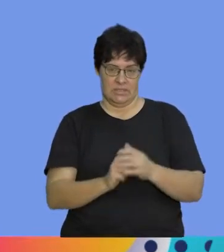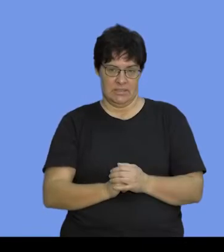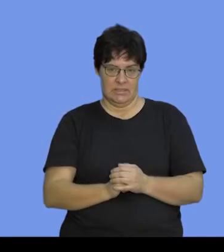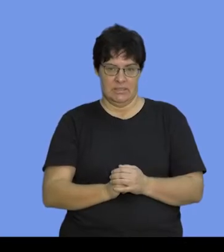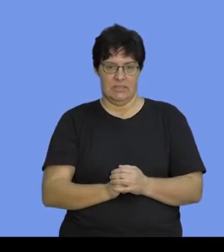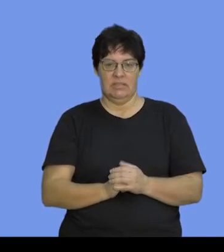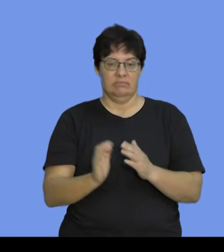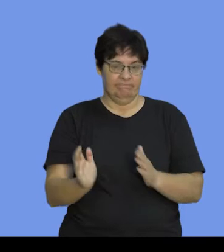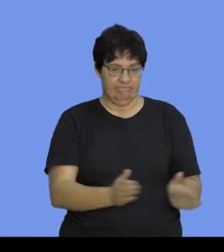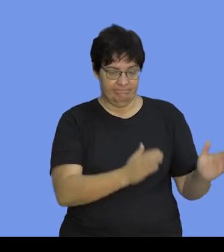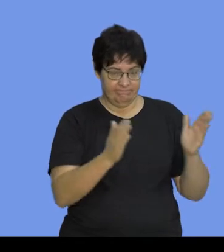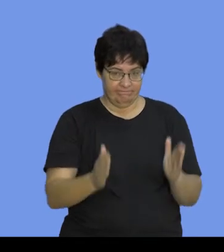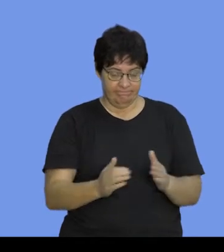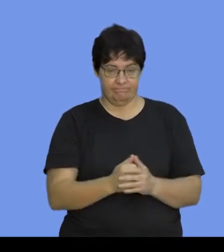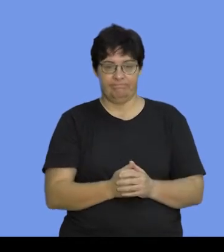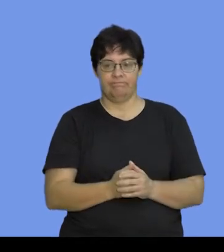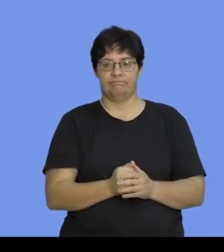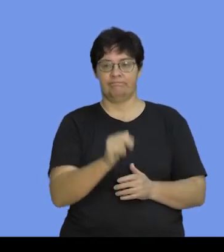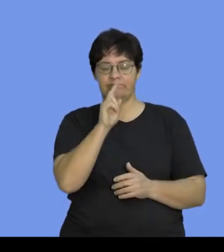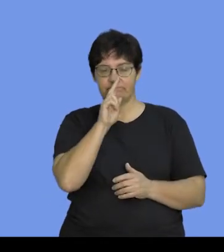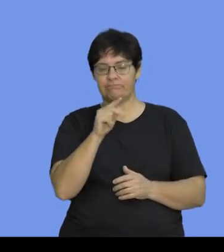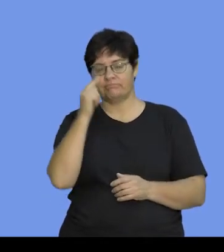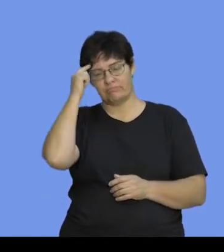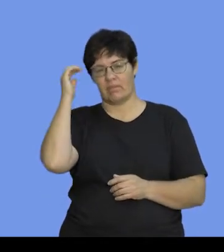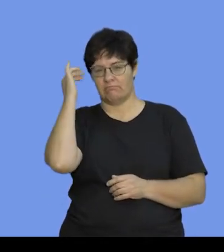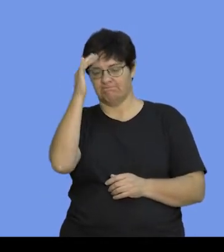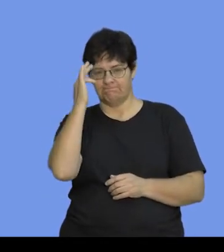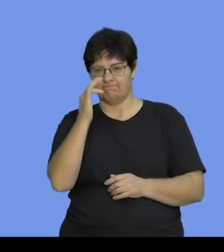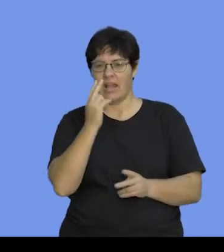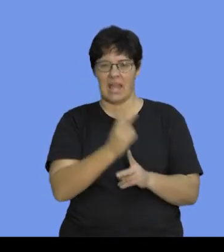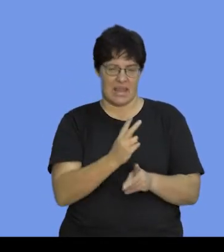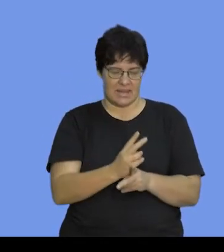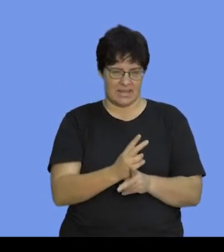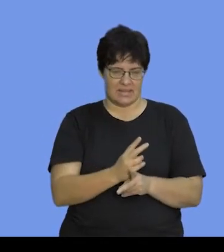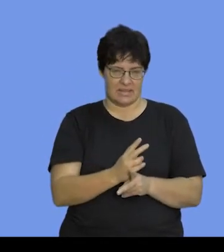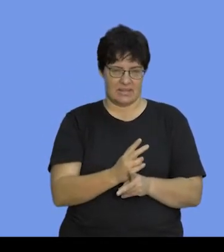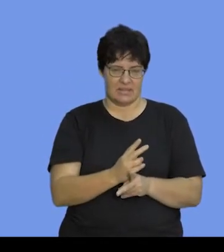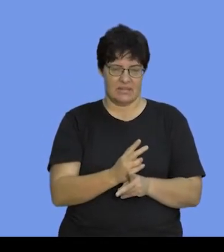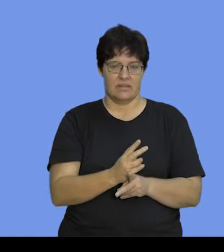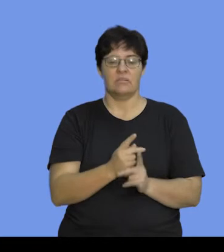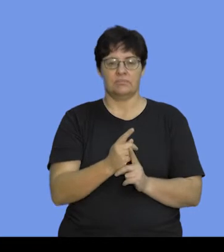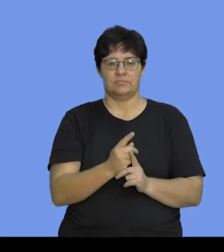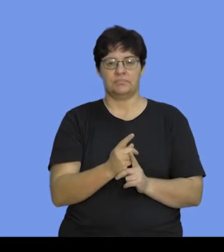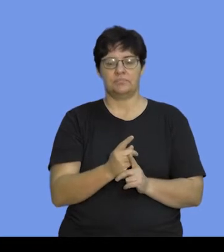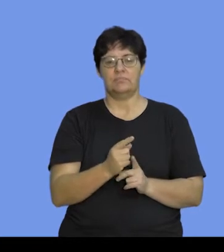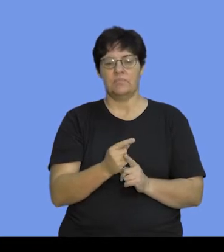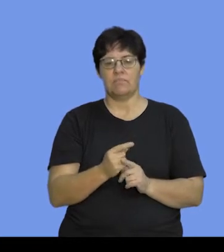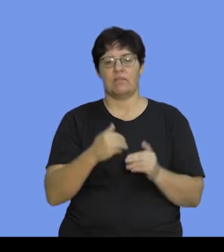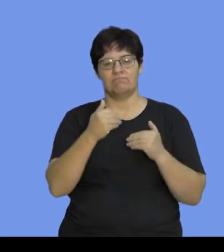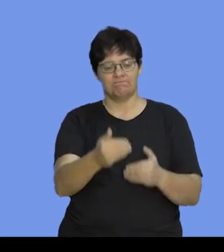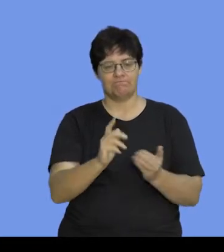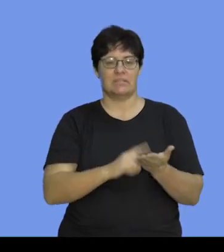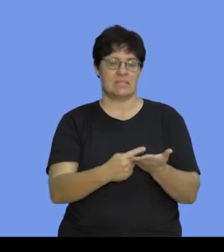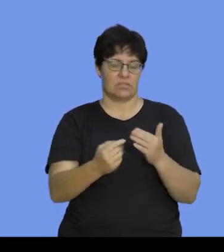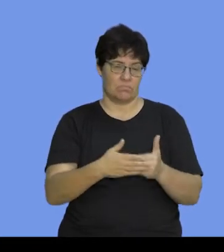said that, let's look at the thought once again, just to take us, you know, to the next stage of our